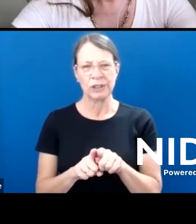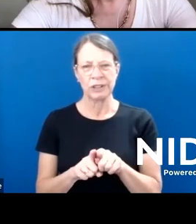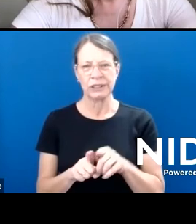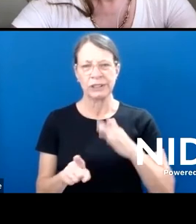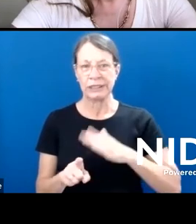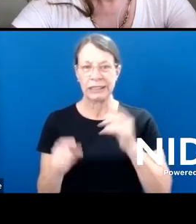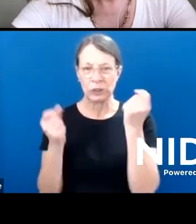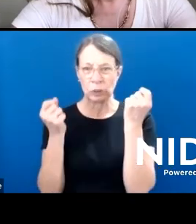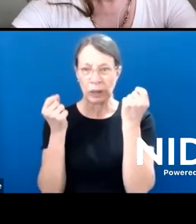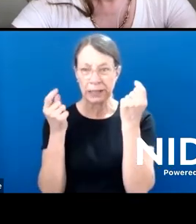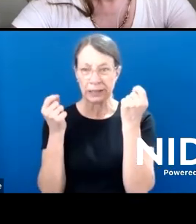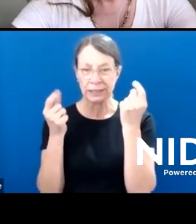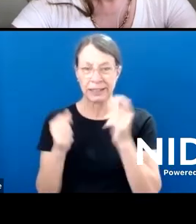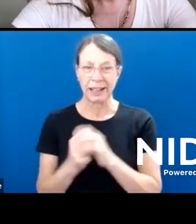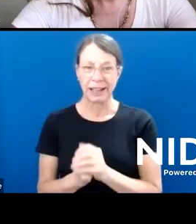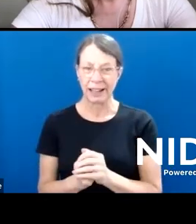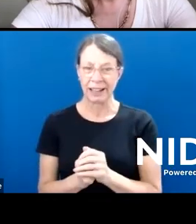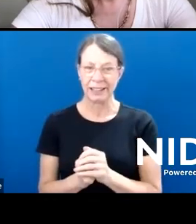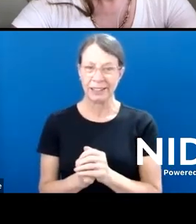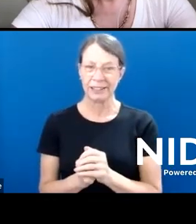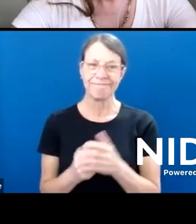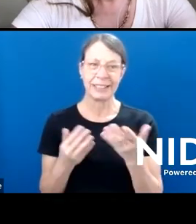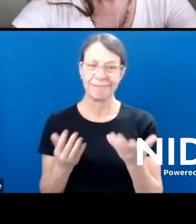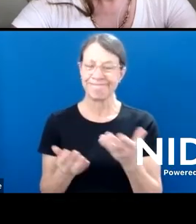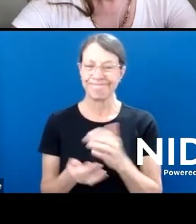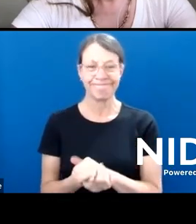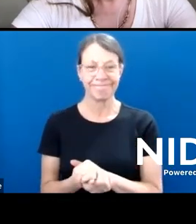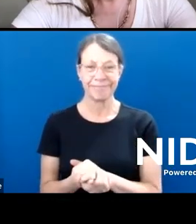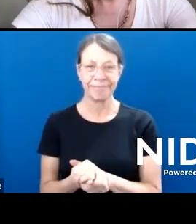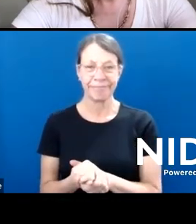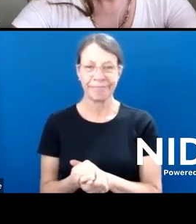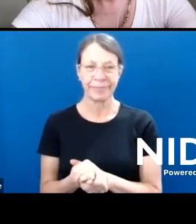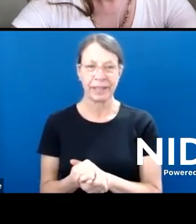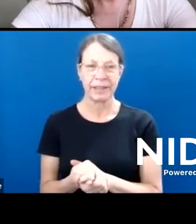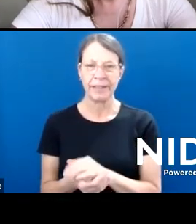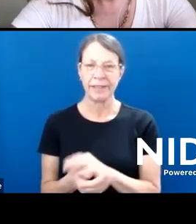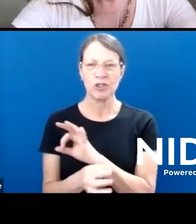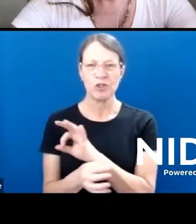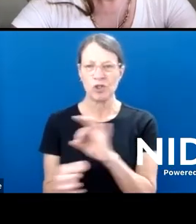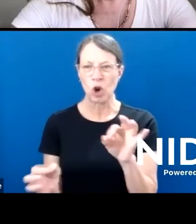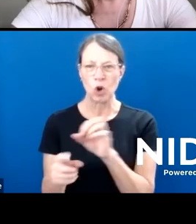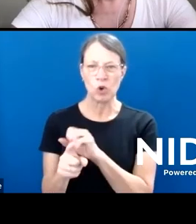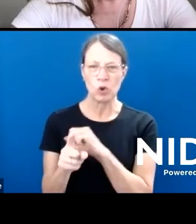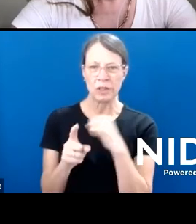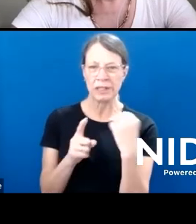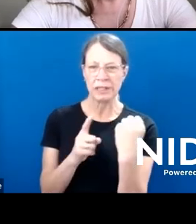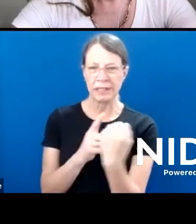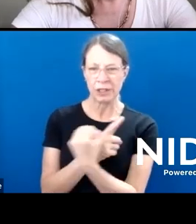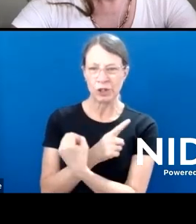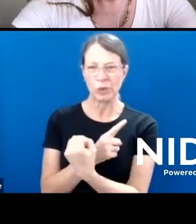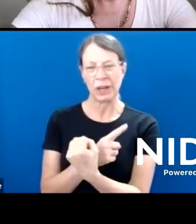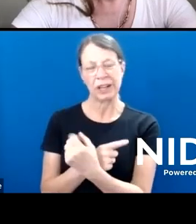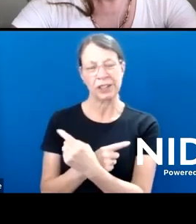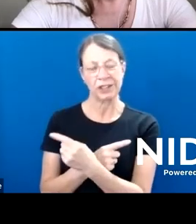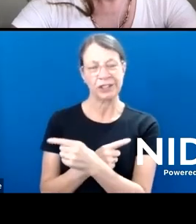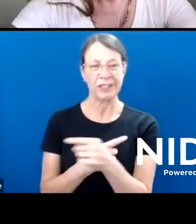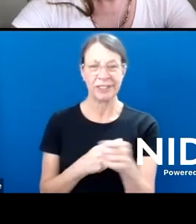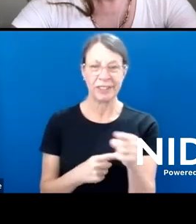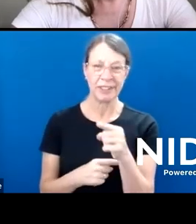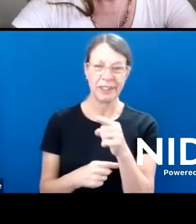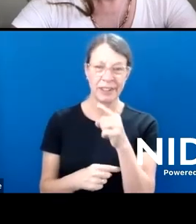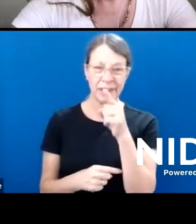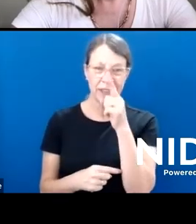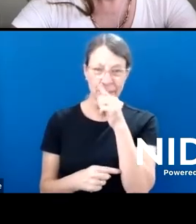no situation in which you can reasonably be expected